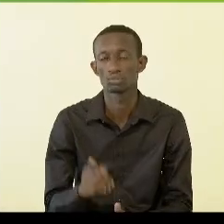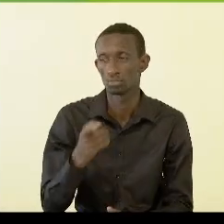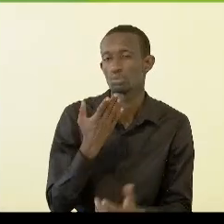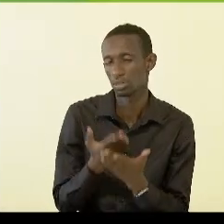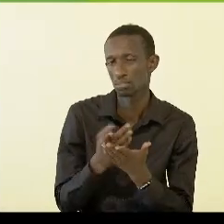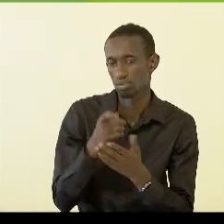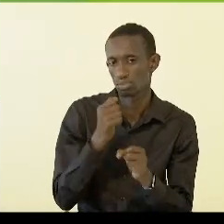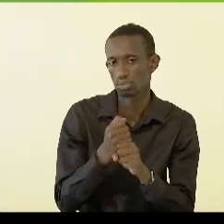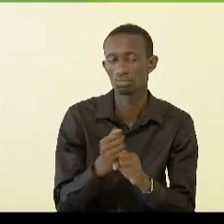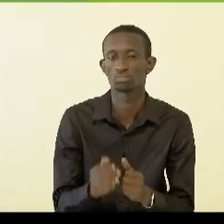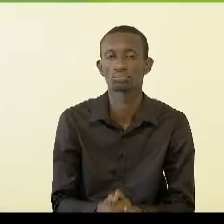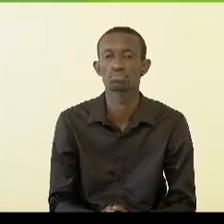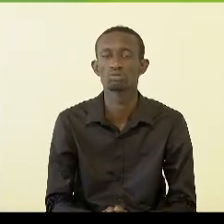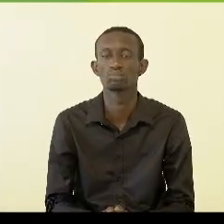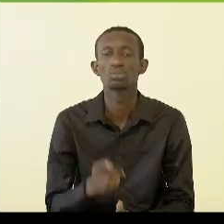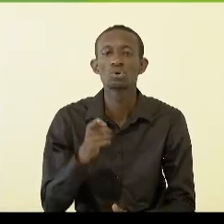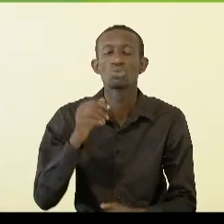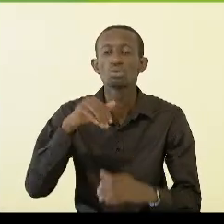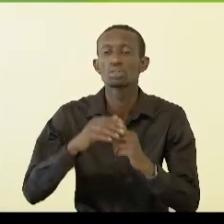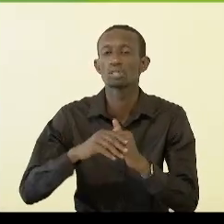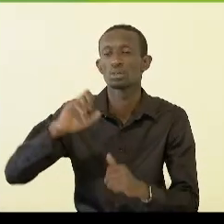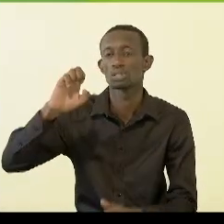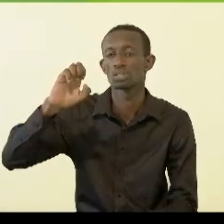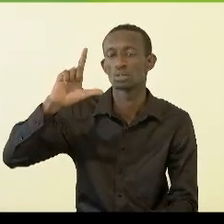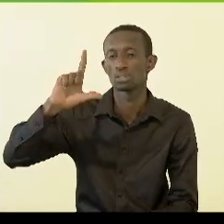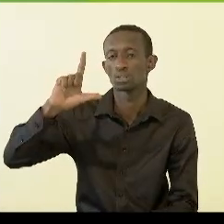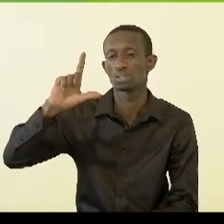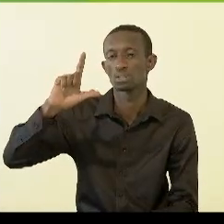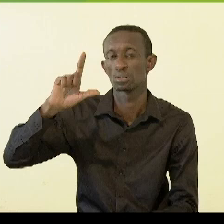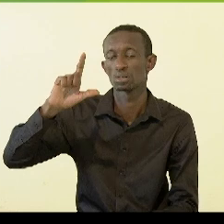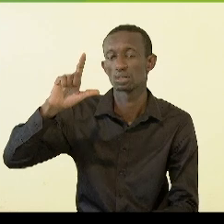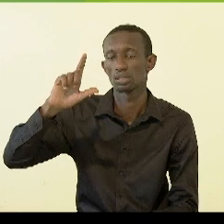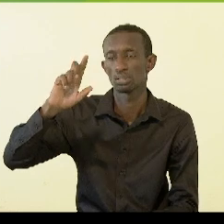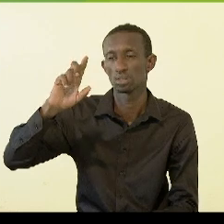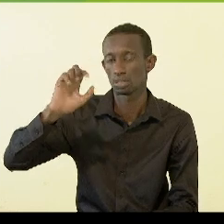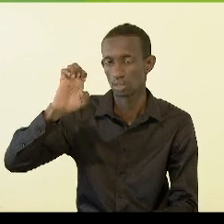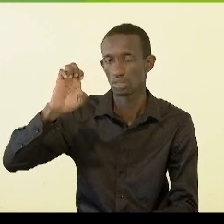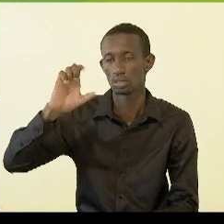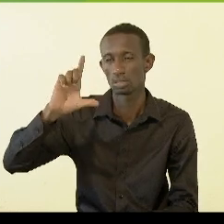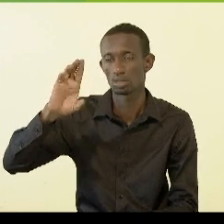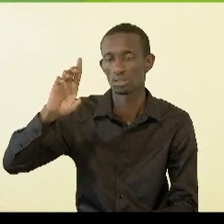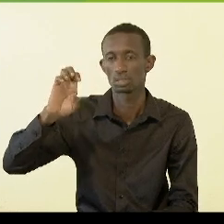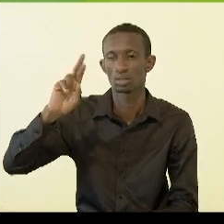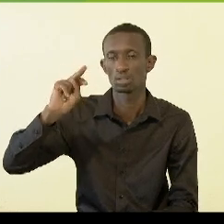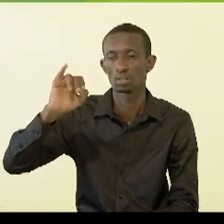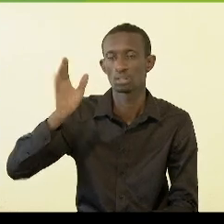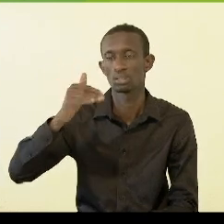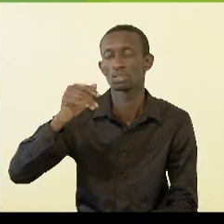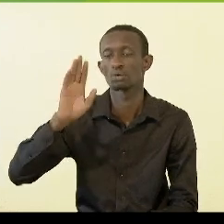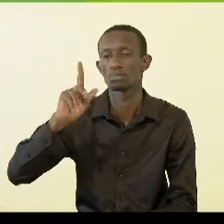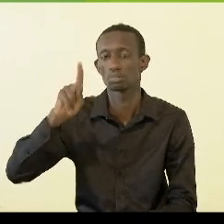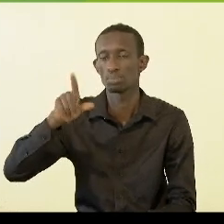supposed to do. Go to e-learning platform for REB, look